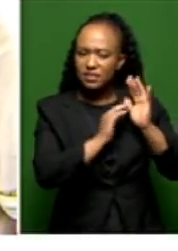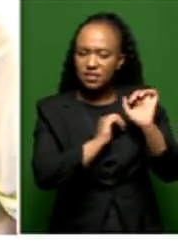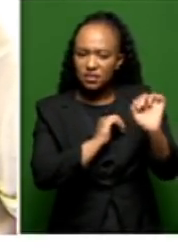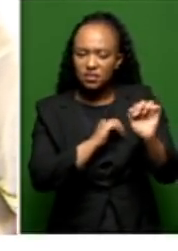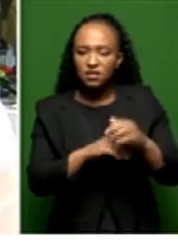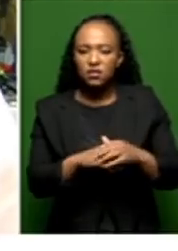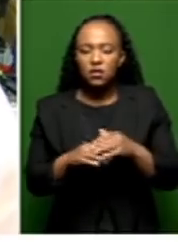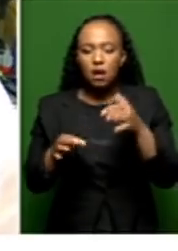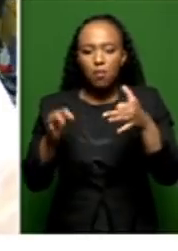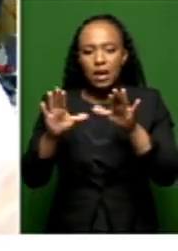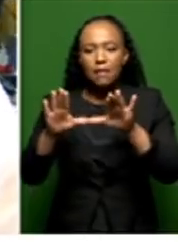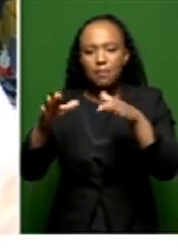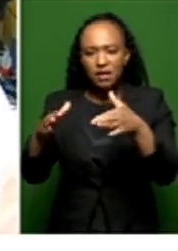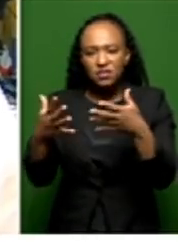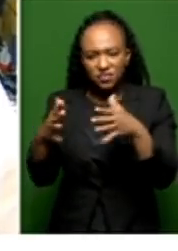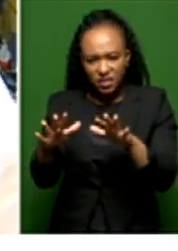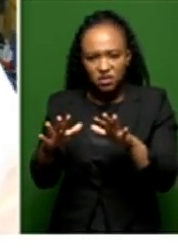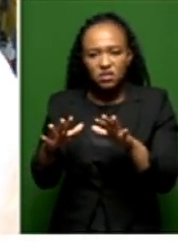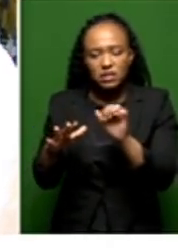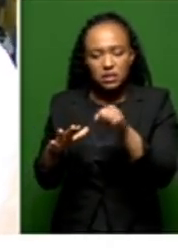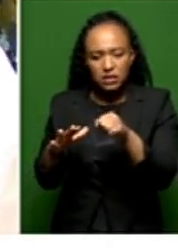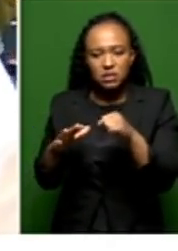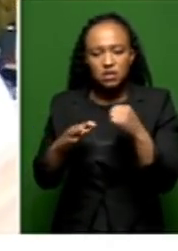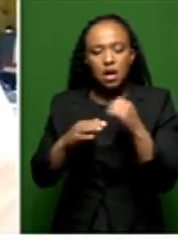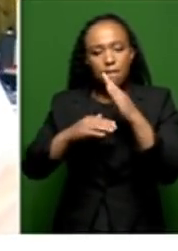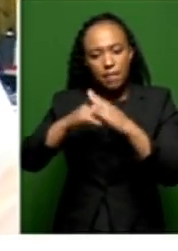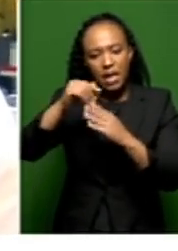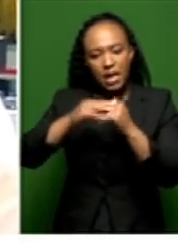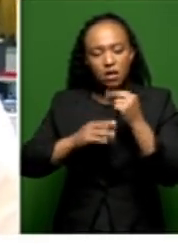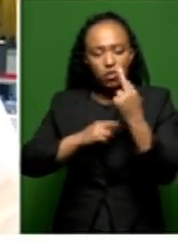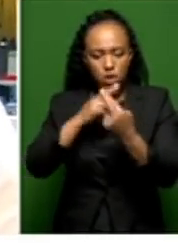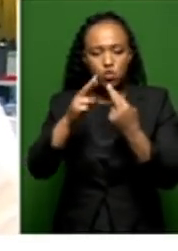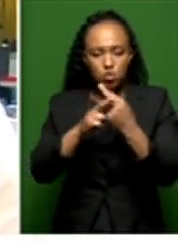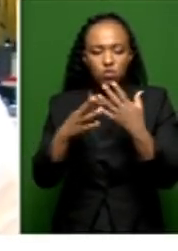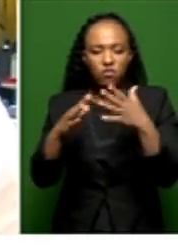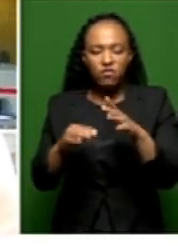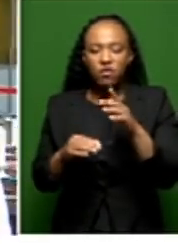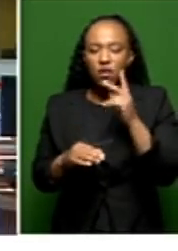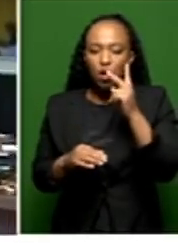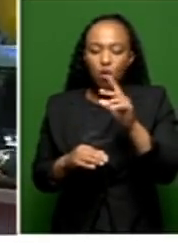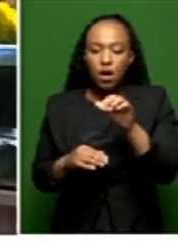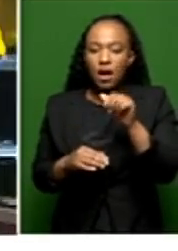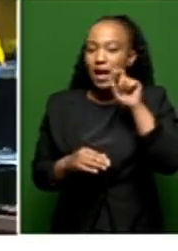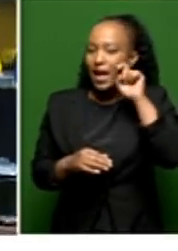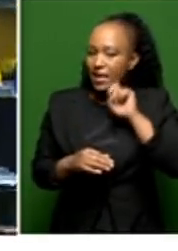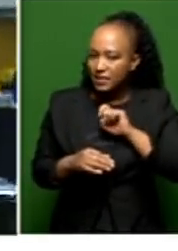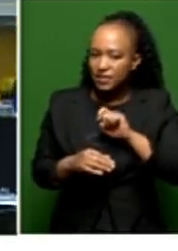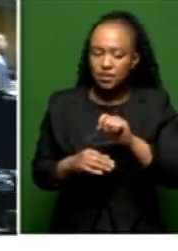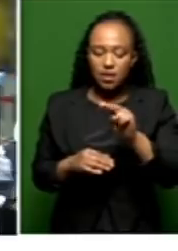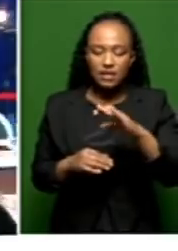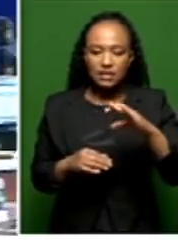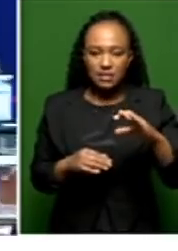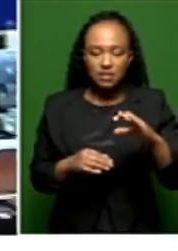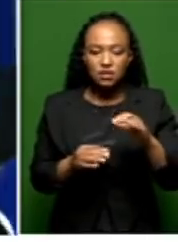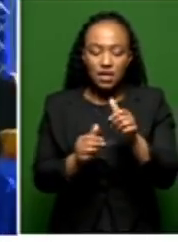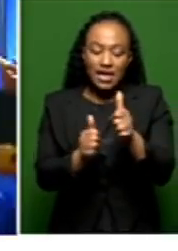party has renewed itself. If you look at our age in terms of the NEC, Our deputy